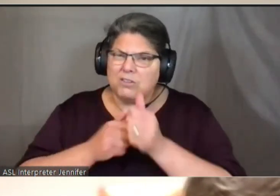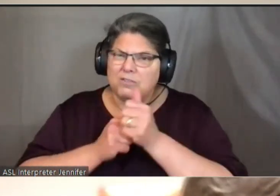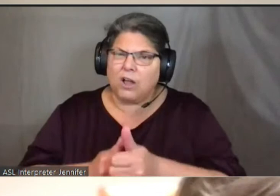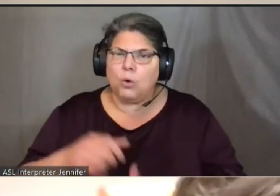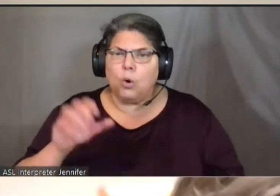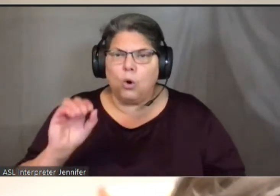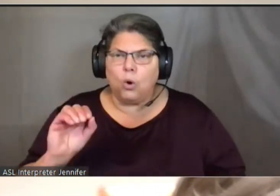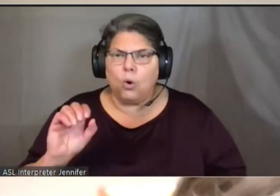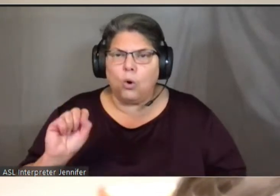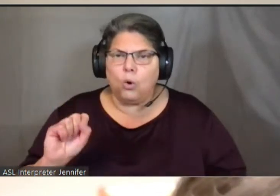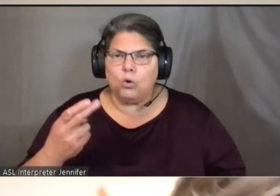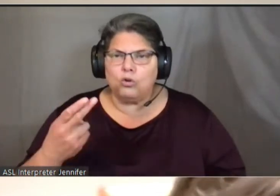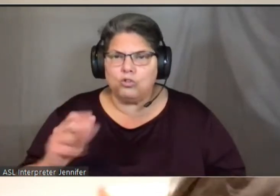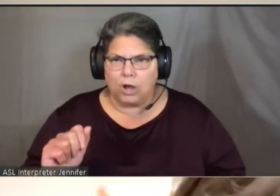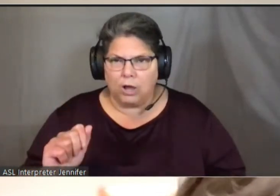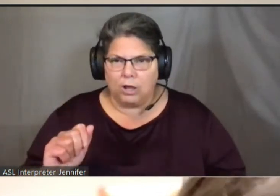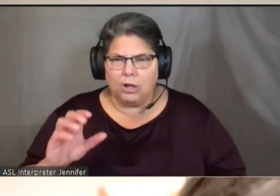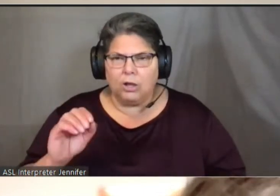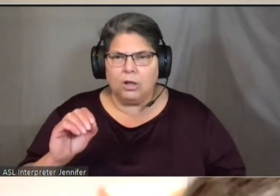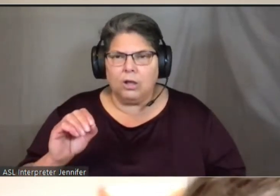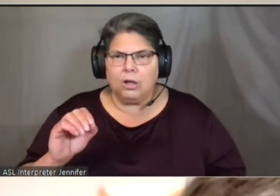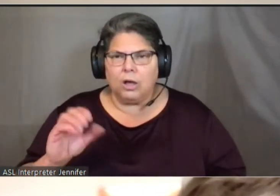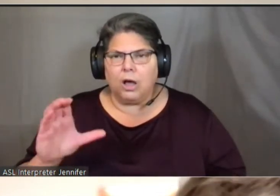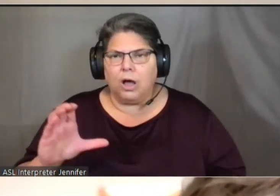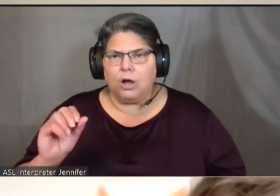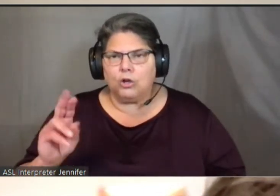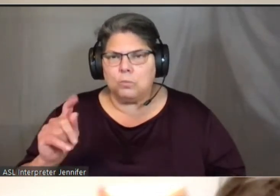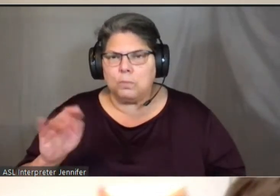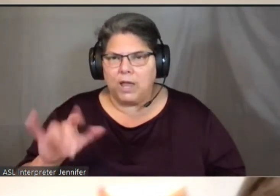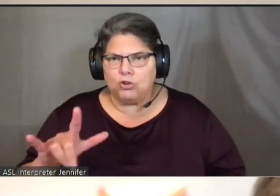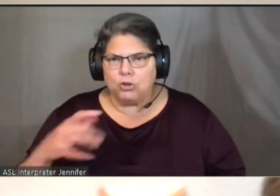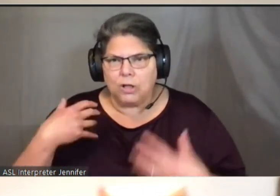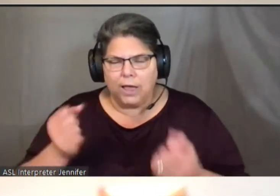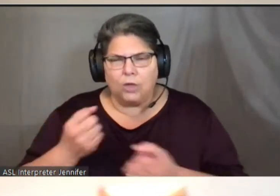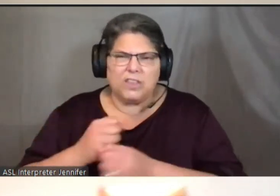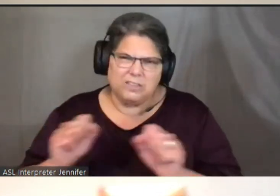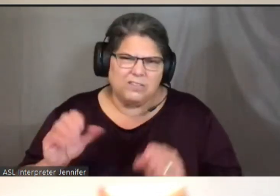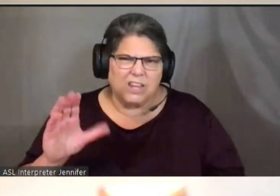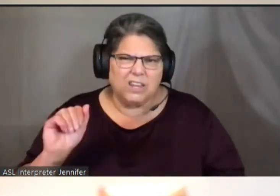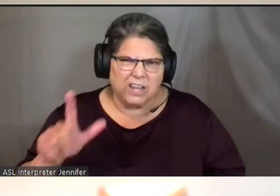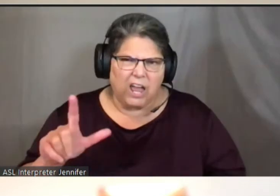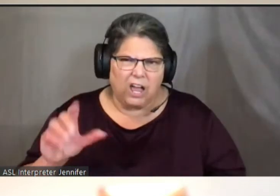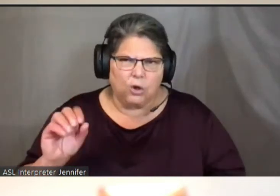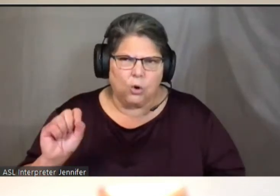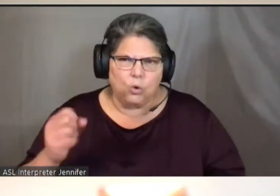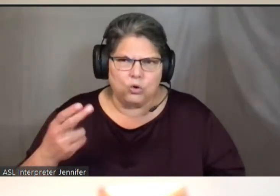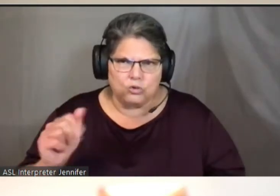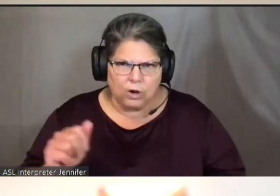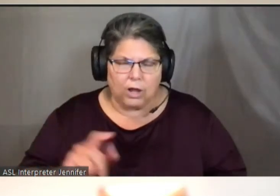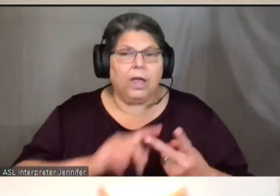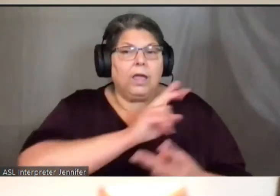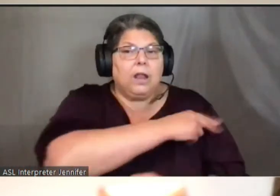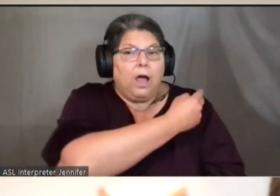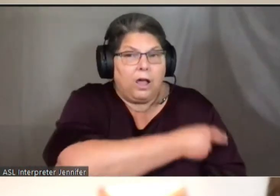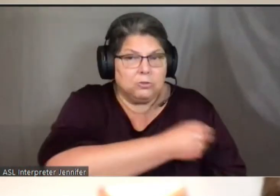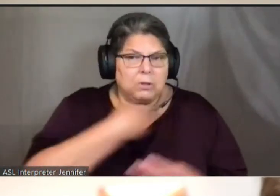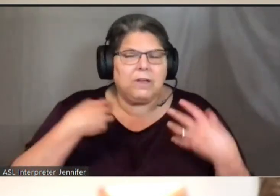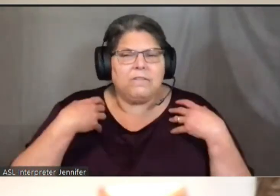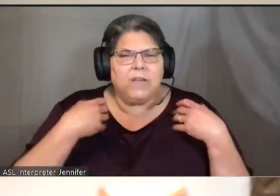Occupational Safety and Health Administration, or Cal-OSHA. And in hospitals, there are healthcare worker